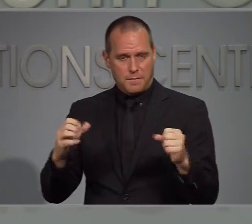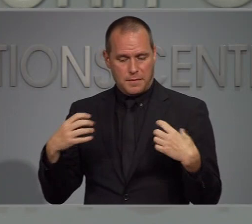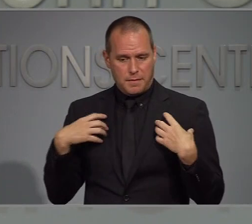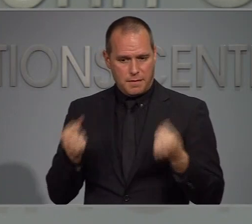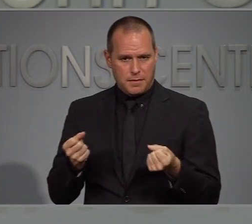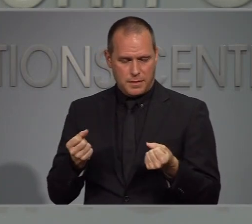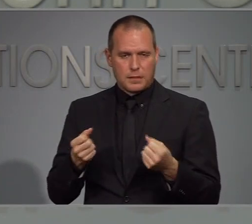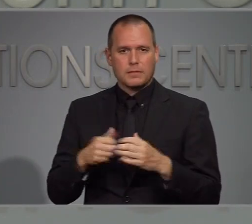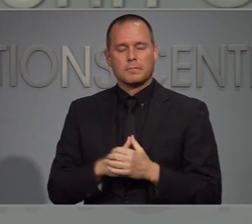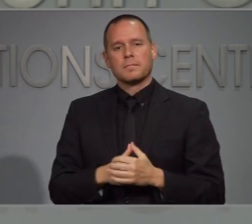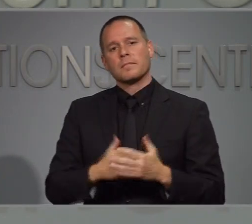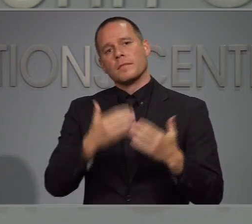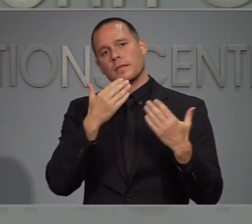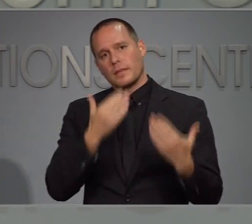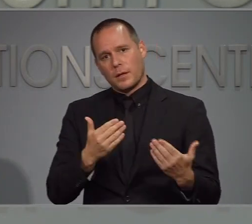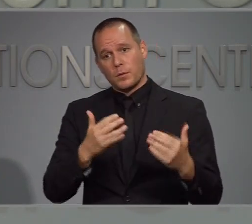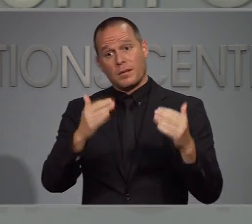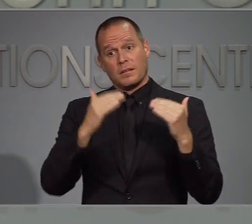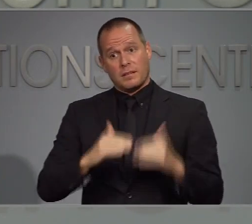question.